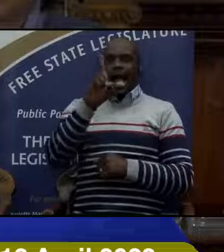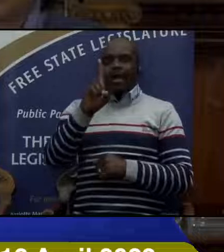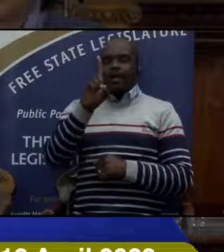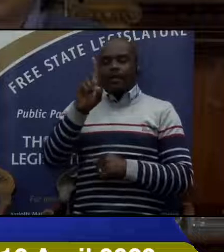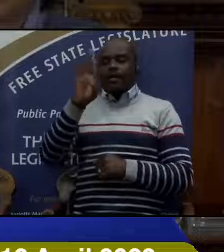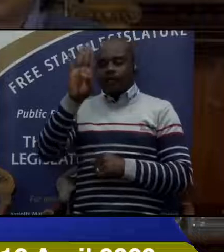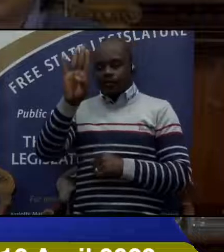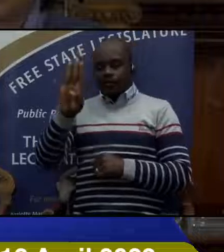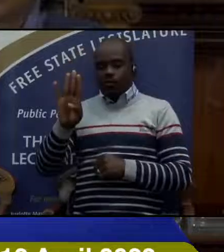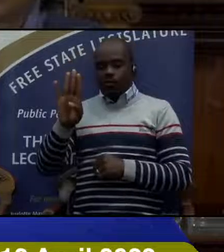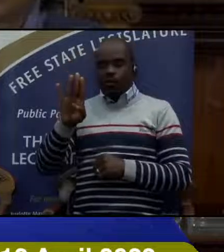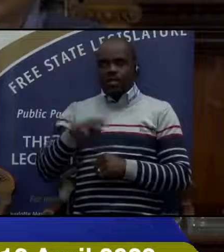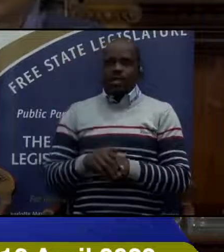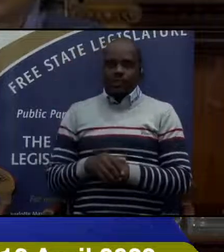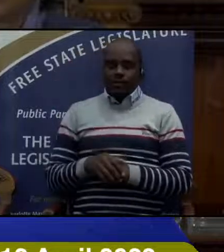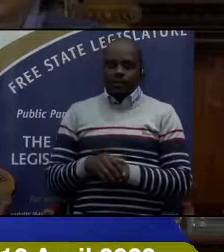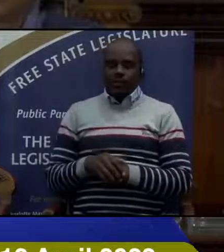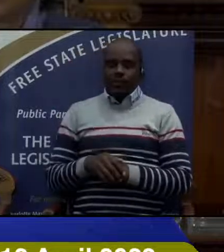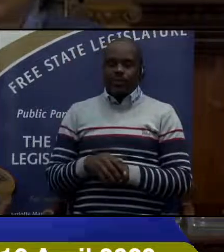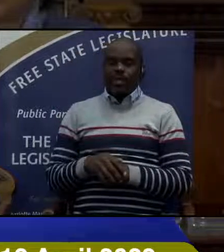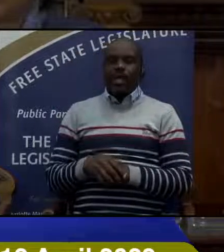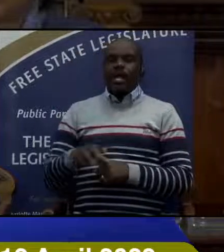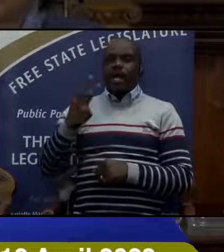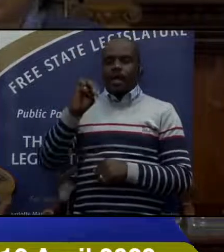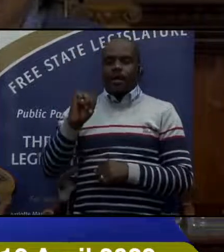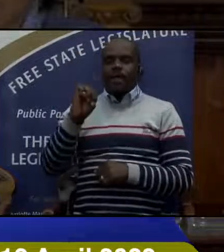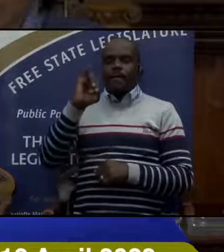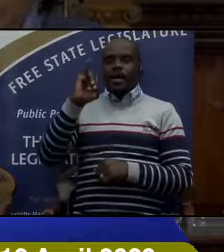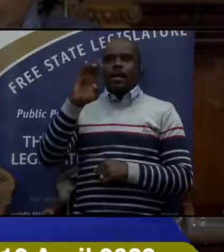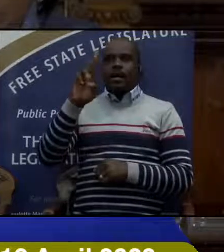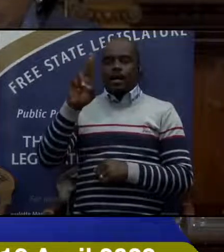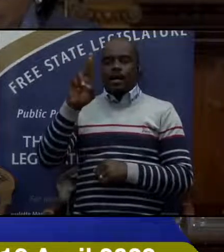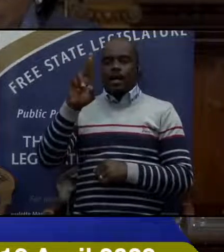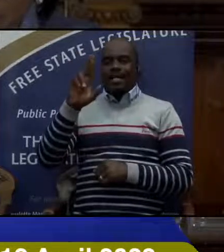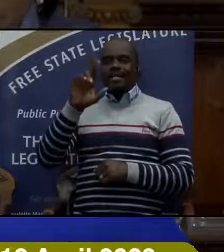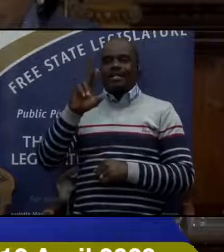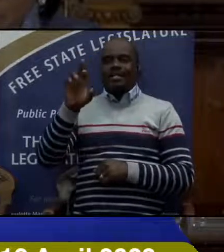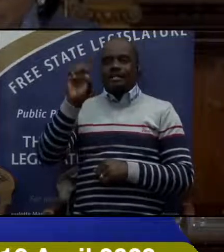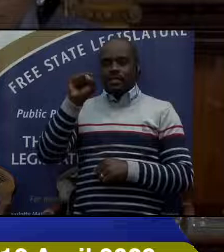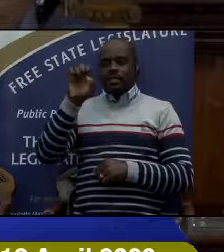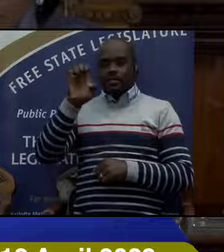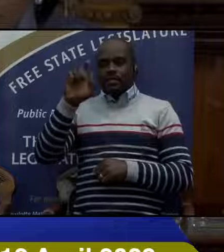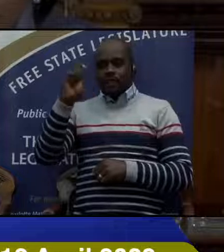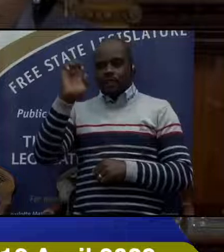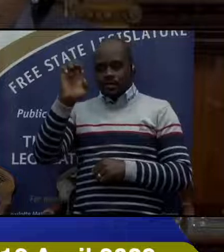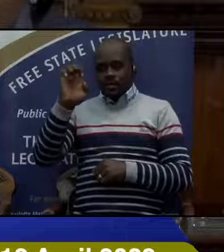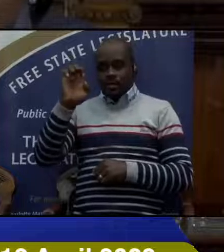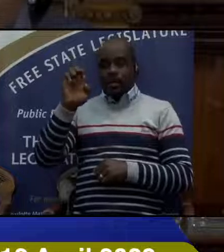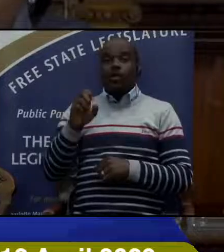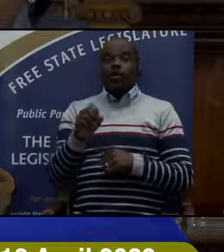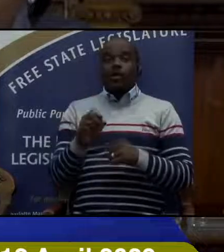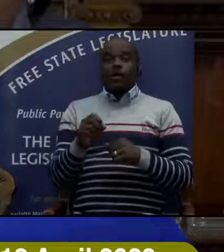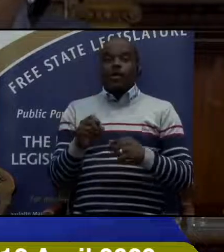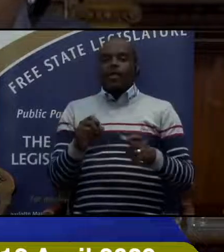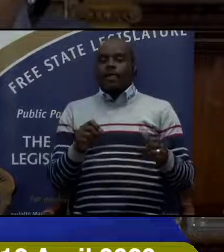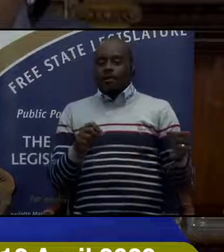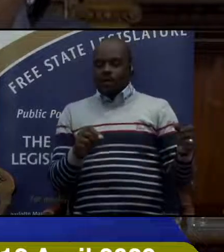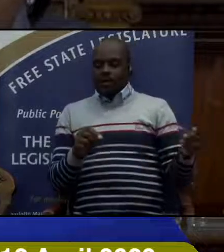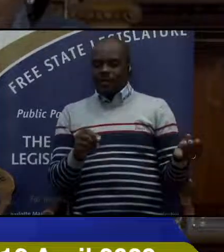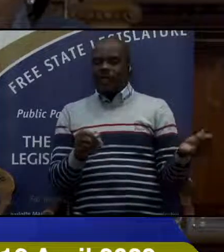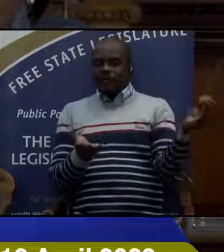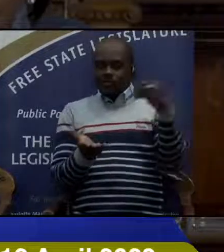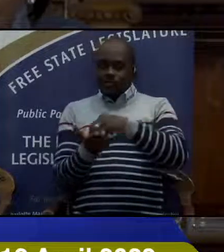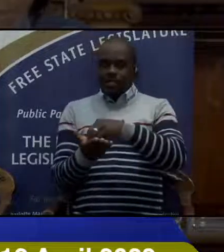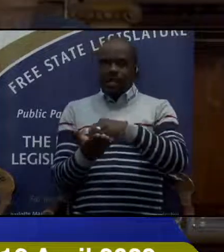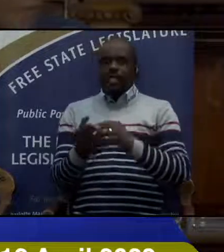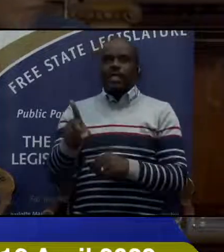The MER-SETA program, worth 42.1 million to offer 650 learners in